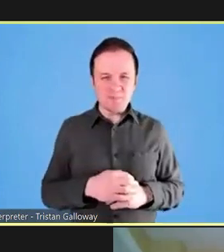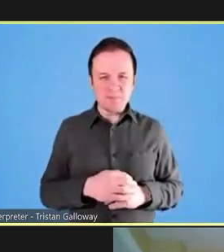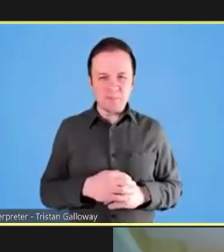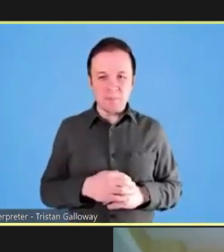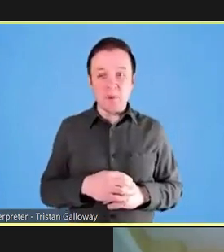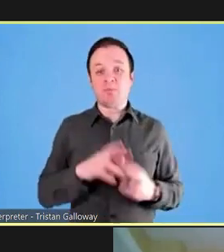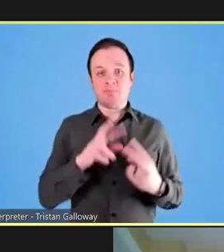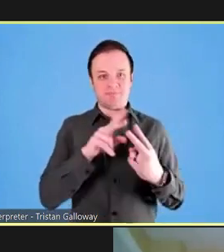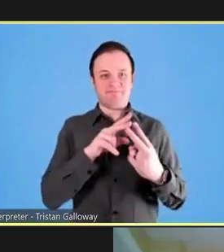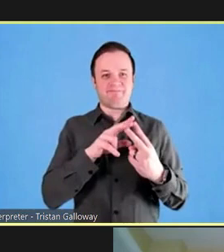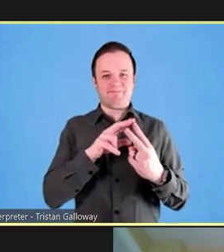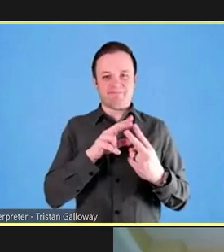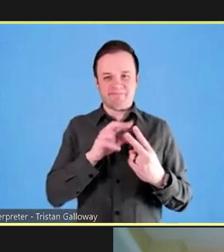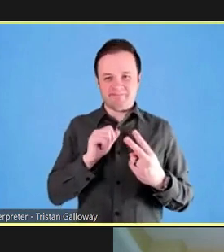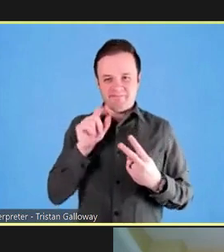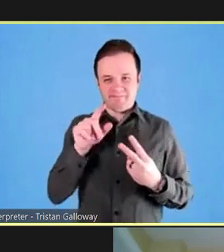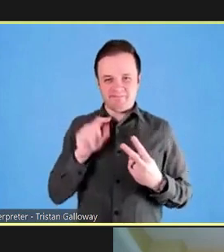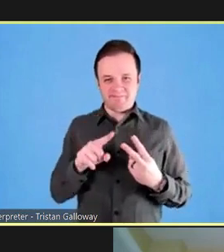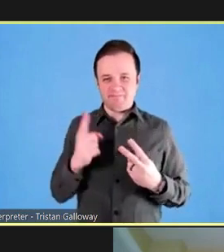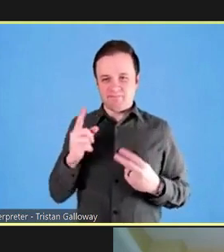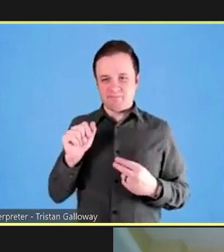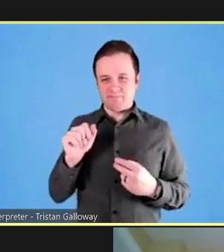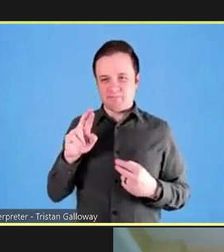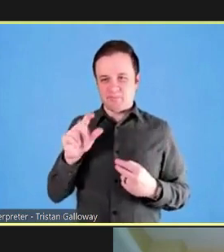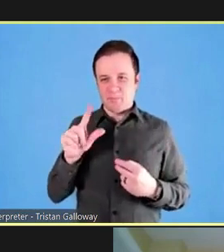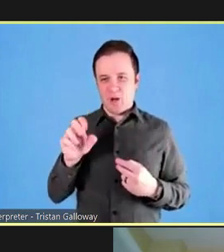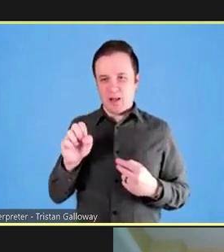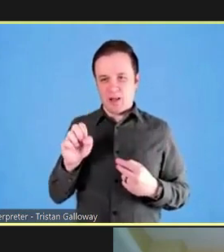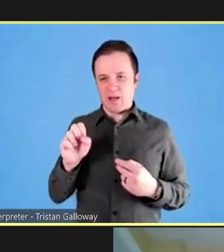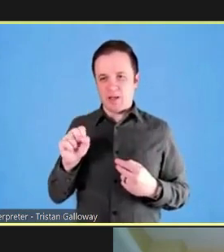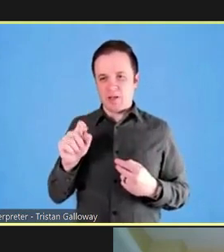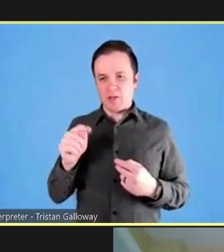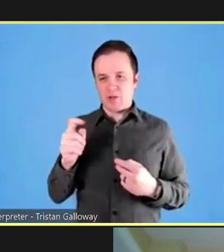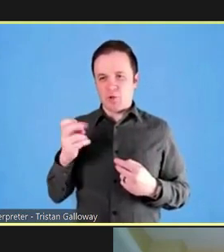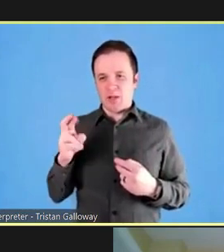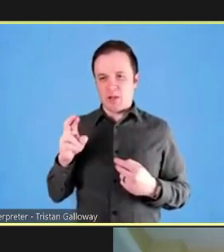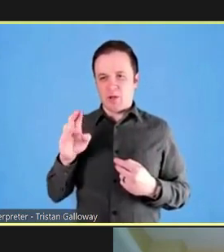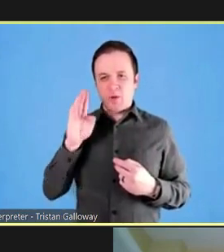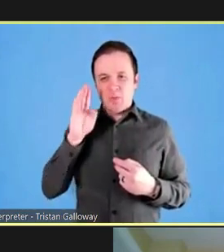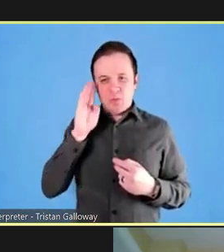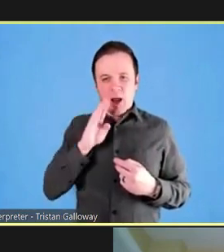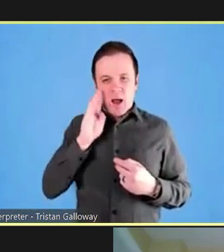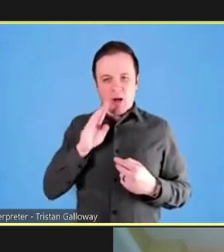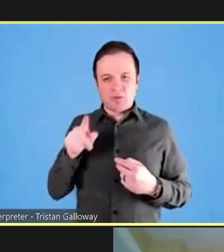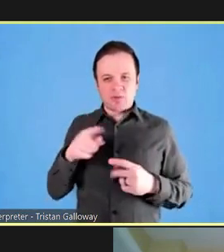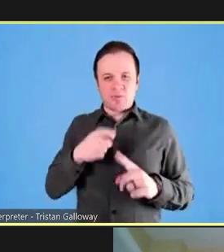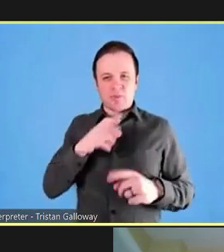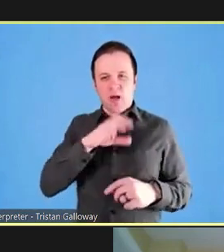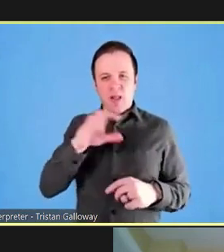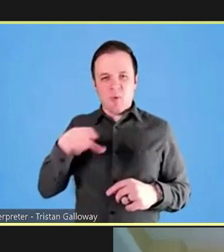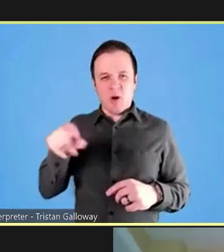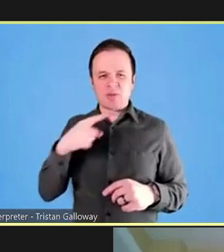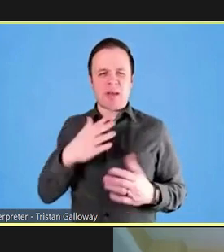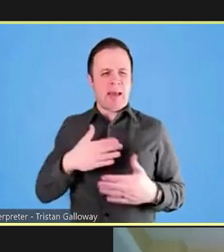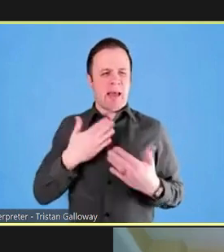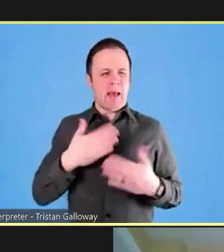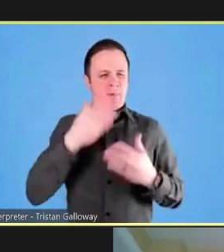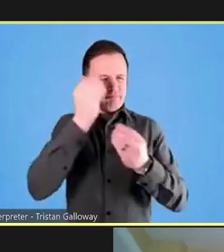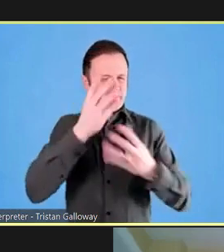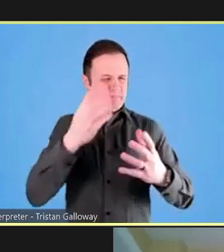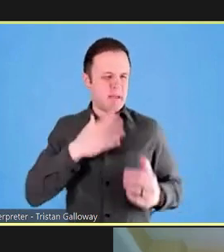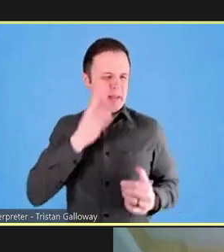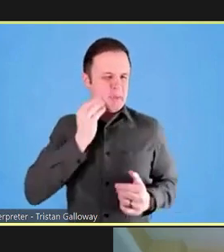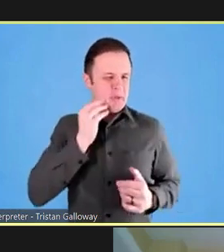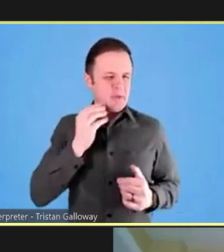rolled in. One is Arlene Stradler-Brown in Colorado posted in the chat, I'm happy to share my experience. We find